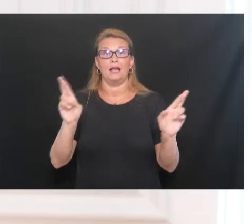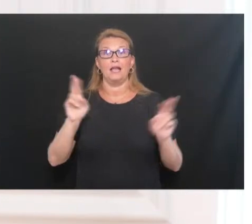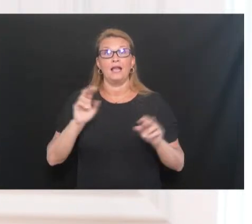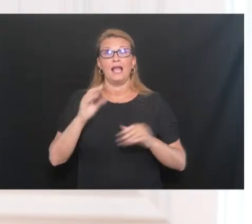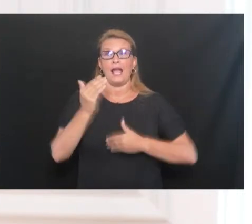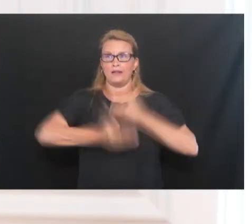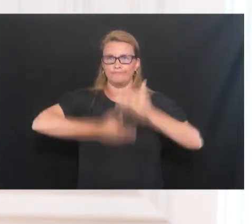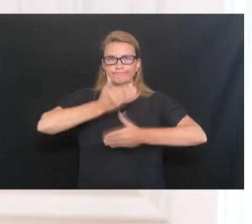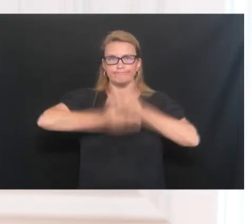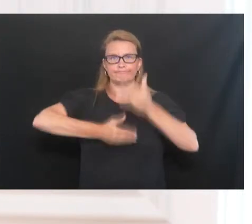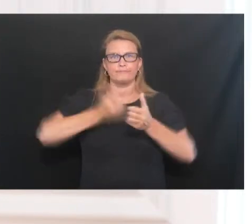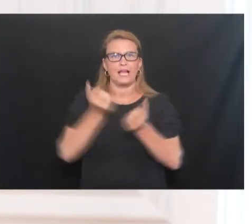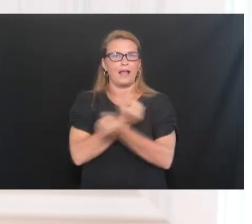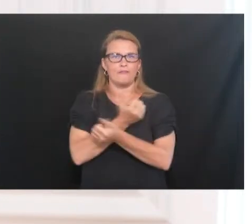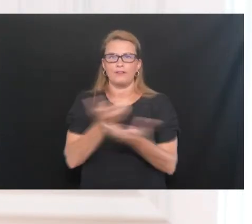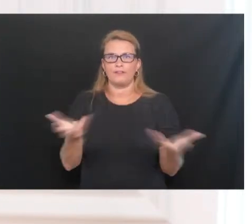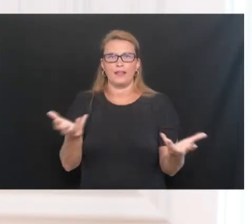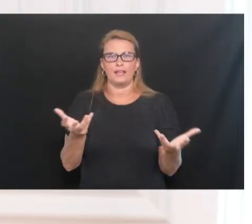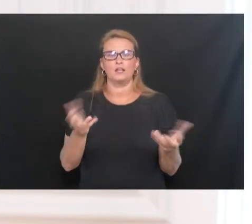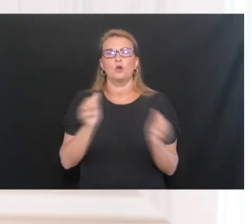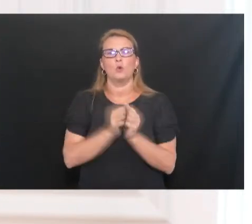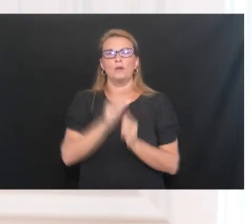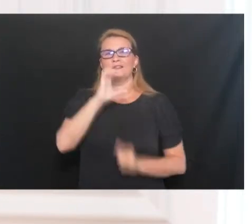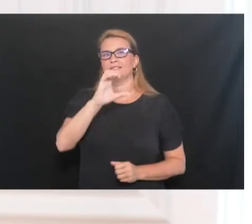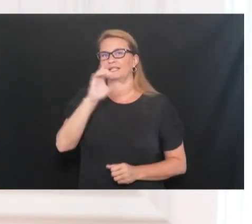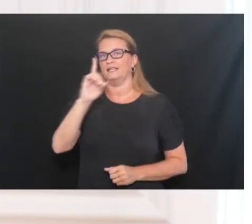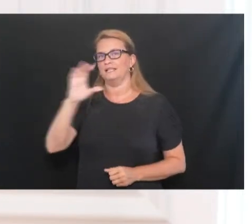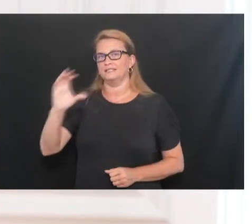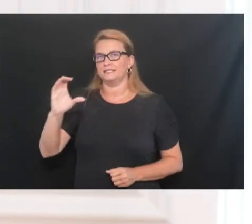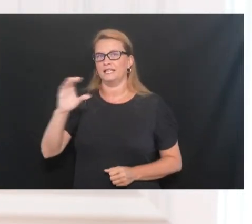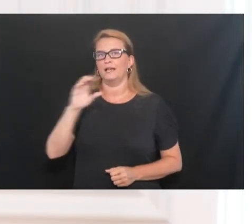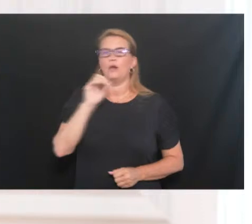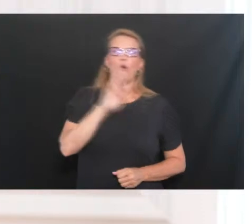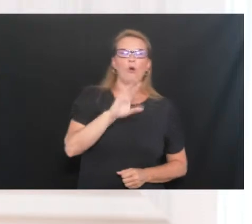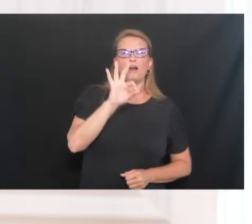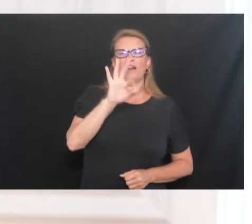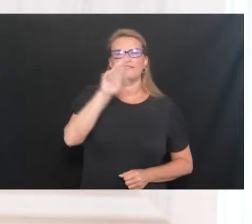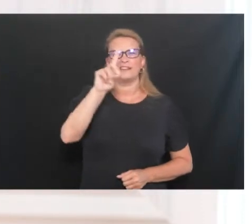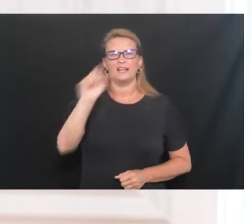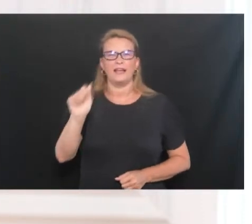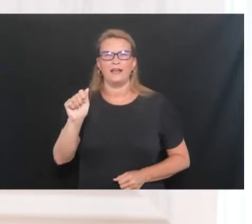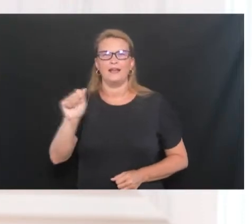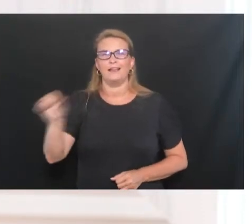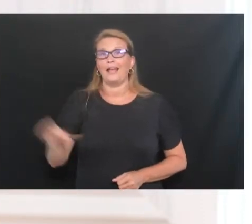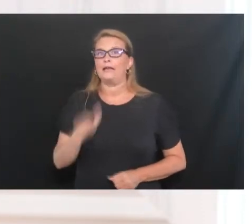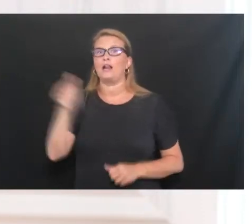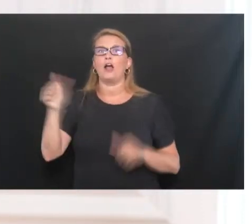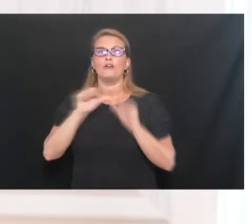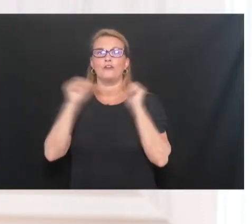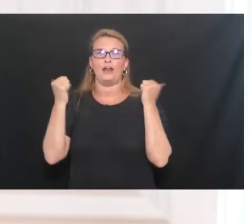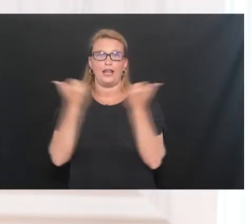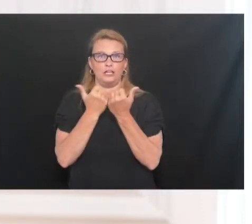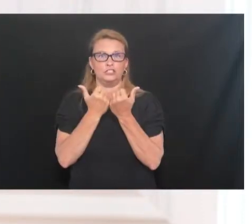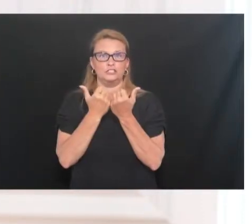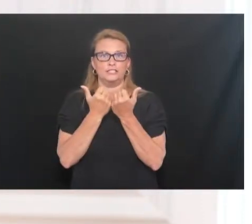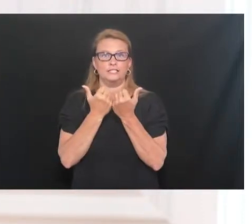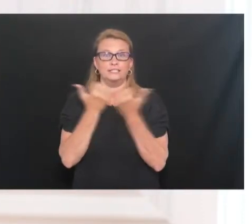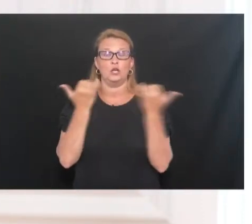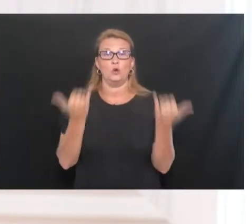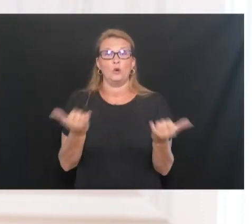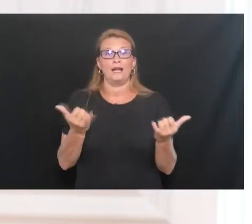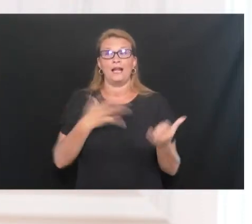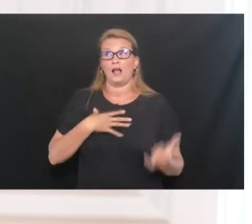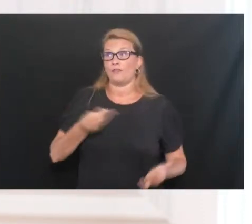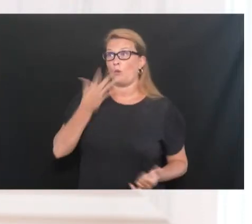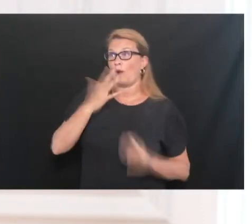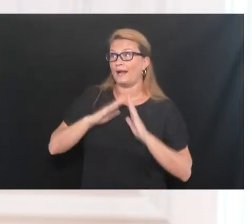course, hand in glove with the CDC or the FDA or other agencies in our country, White House, to